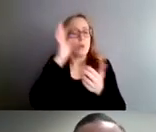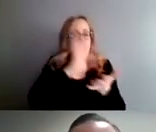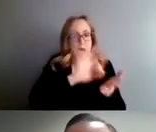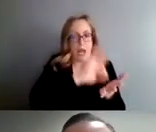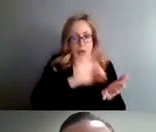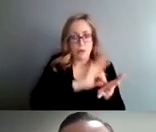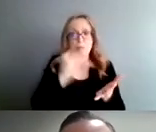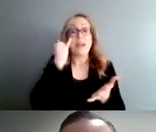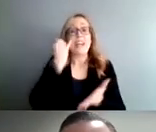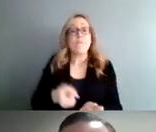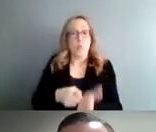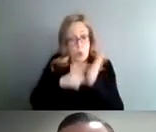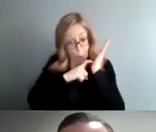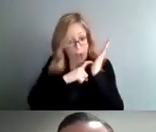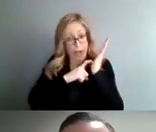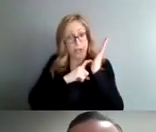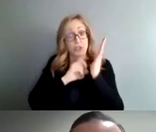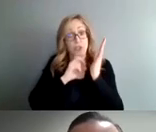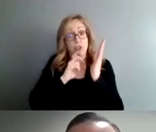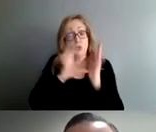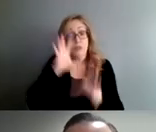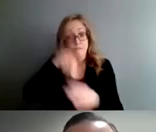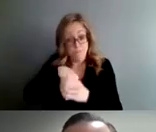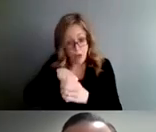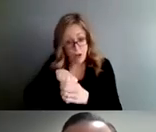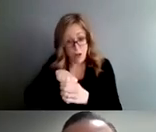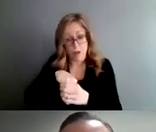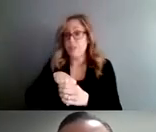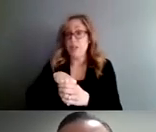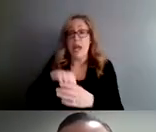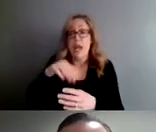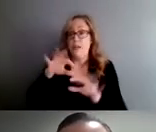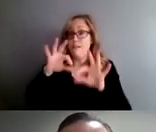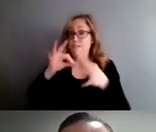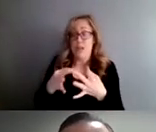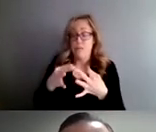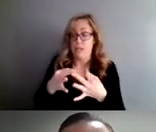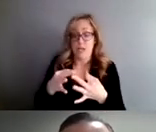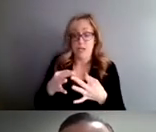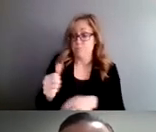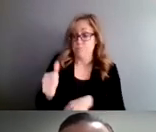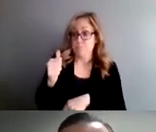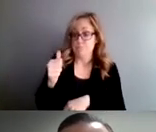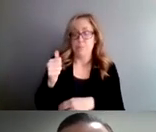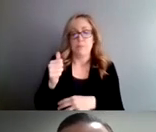are being required to participate in remote against a family's decision, it wouldn't be. Next